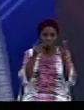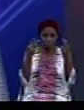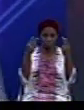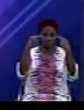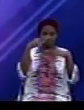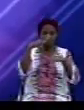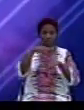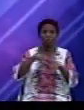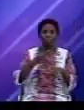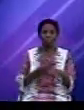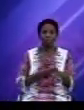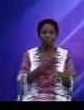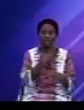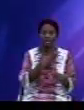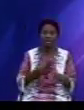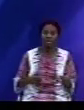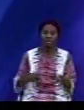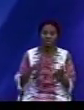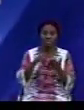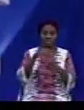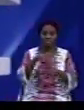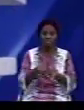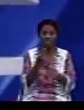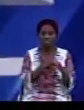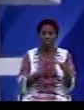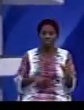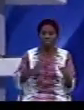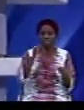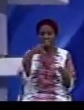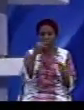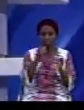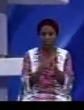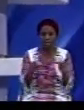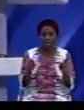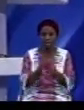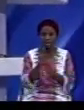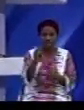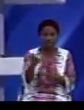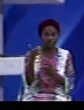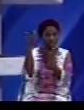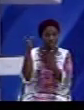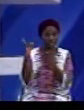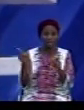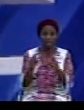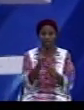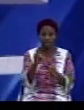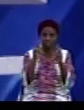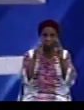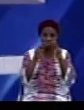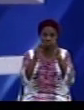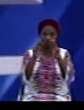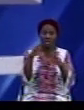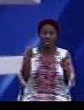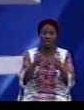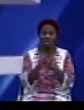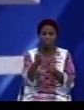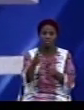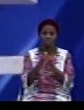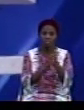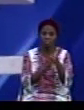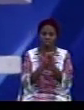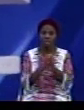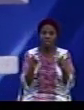Lord is saying, as you expect, as you look, as you desire, as